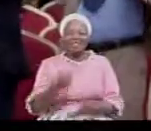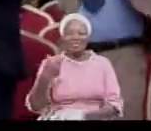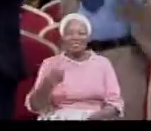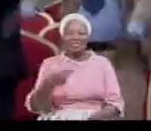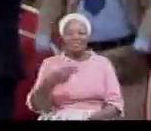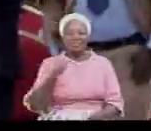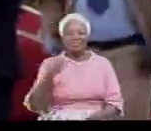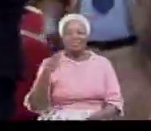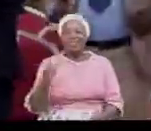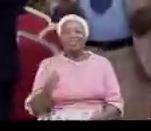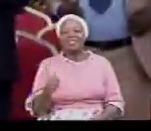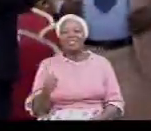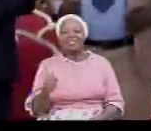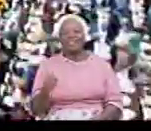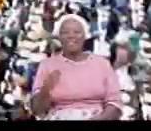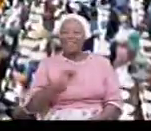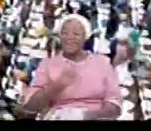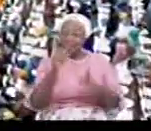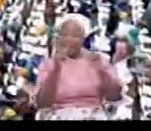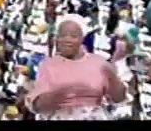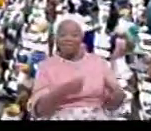I came for the first time.